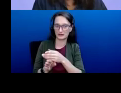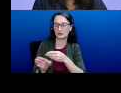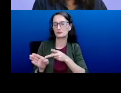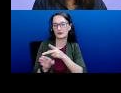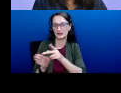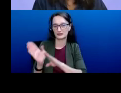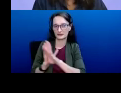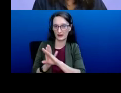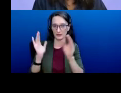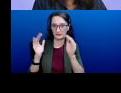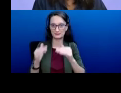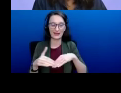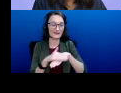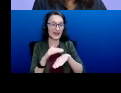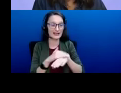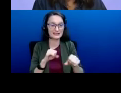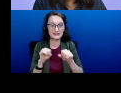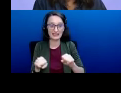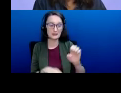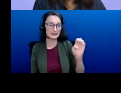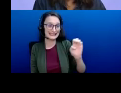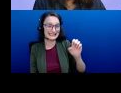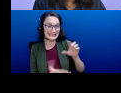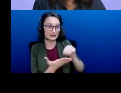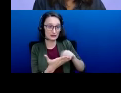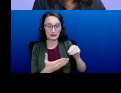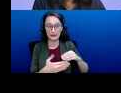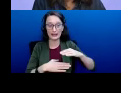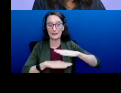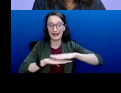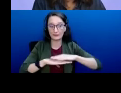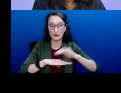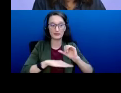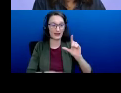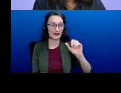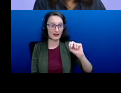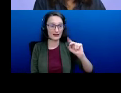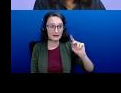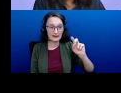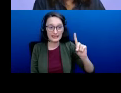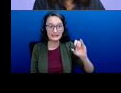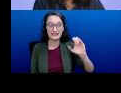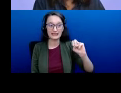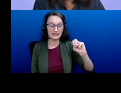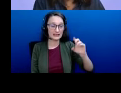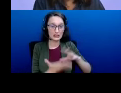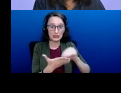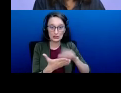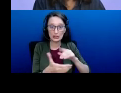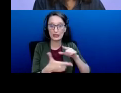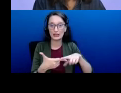Accessible e-learning platforms like LinkedIn Learning, Coursera, edX, Google Digital